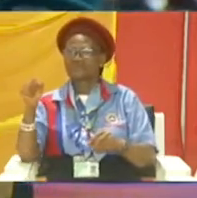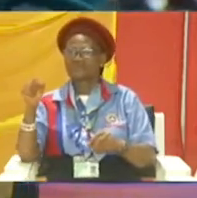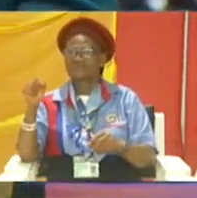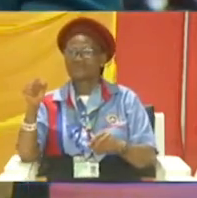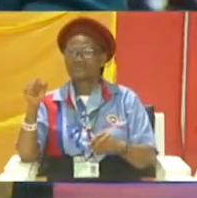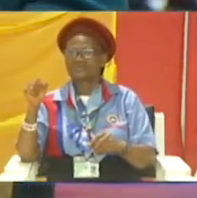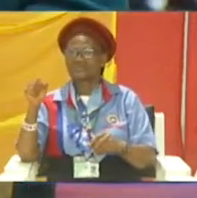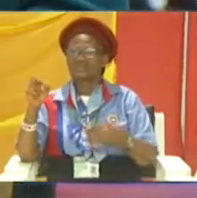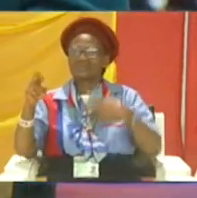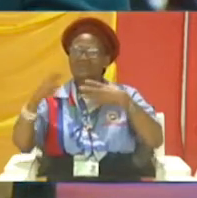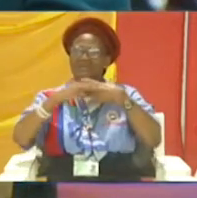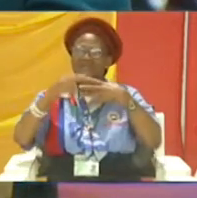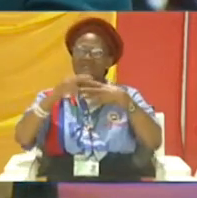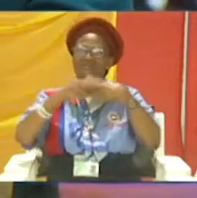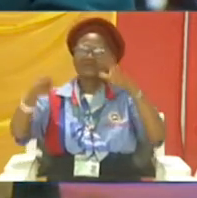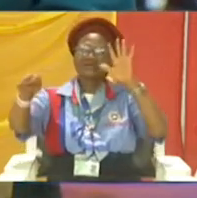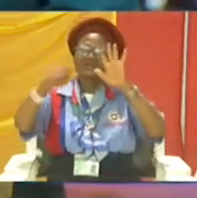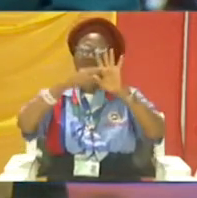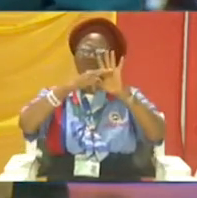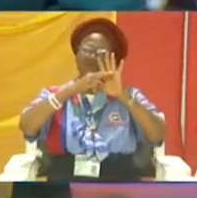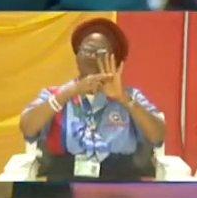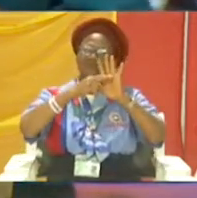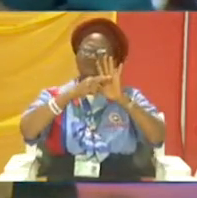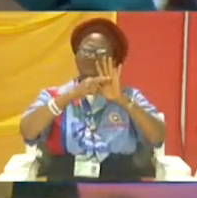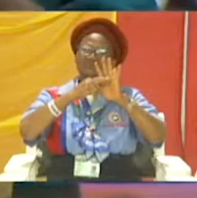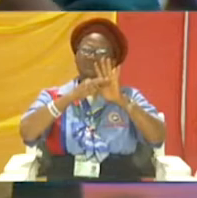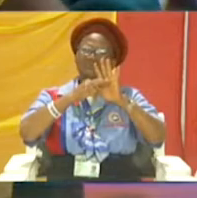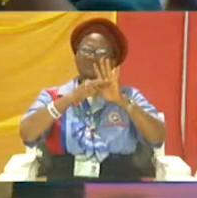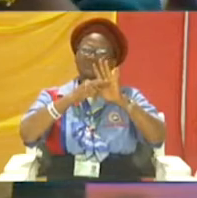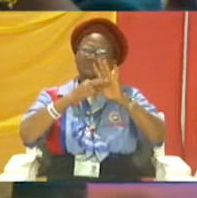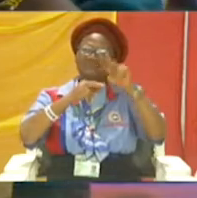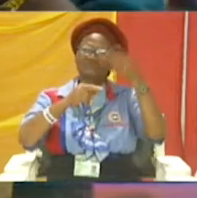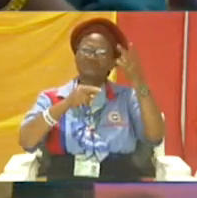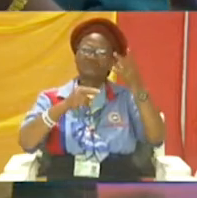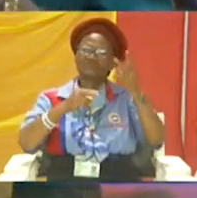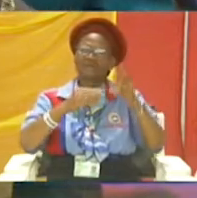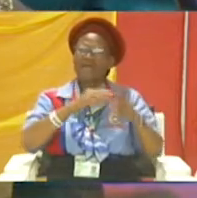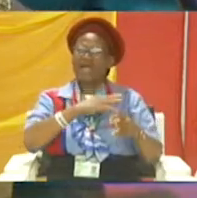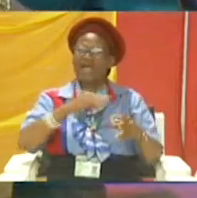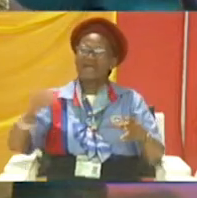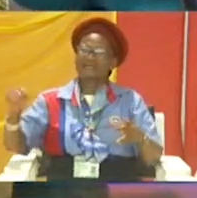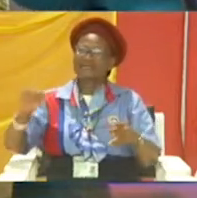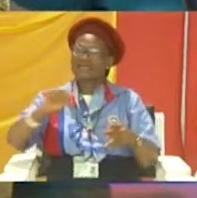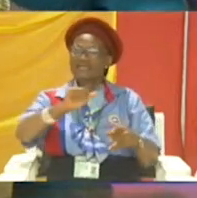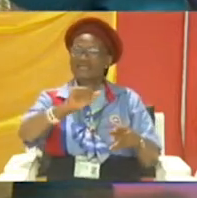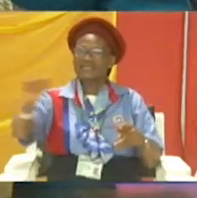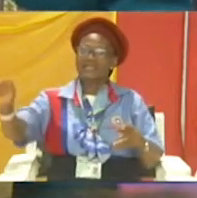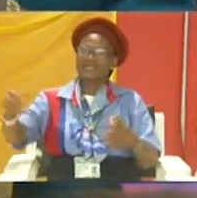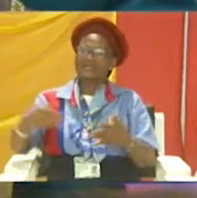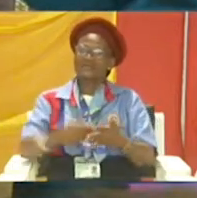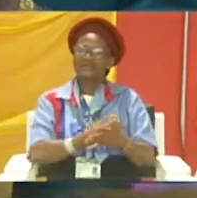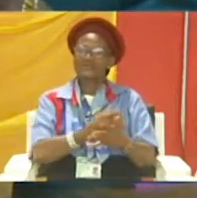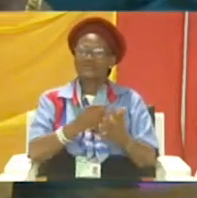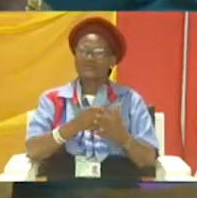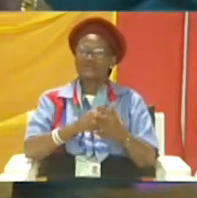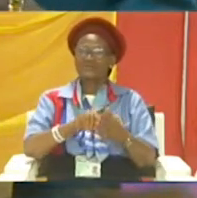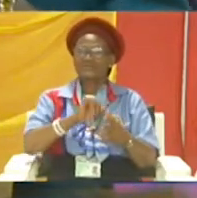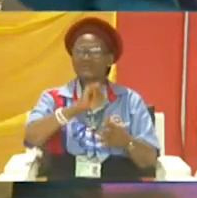re. Restoration, imupadabosipo, and a new beginning. Ati ibere otun.